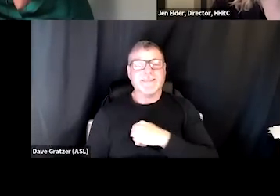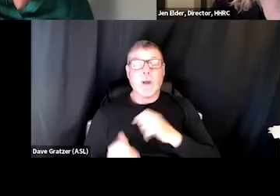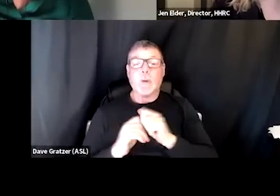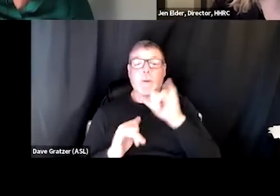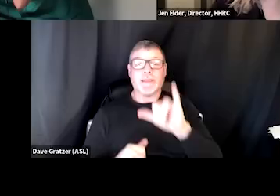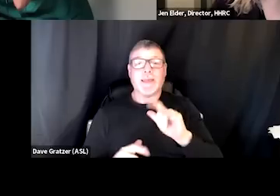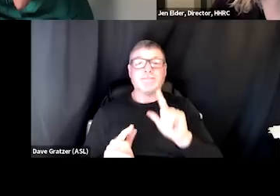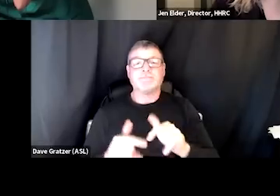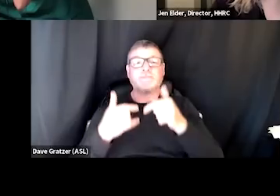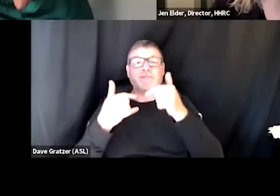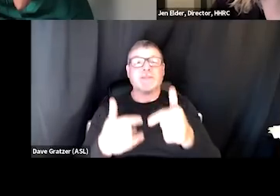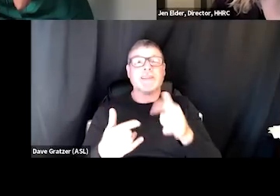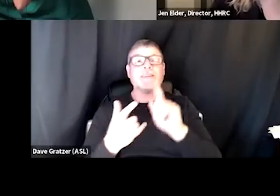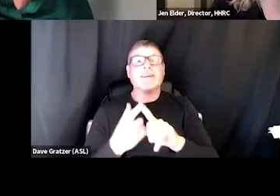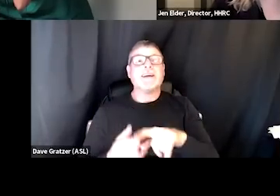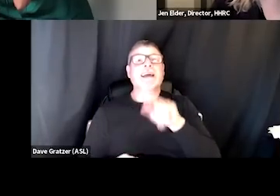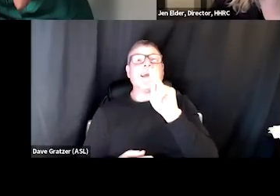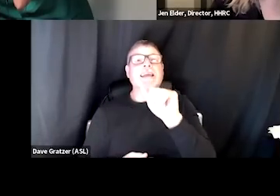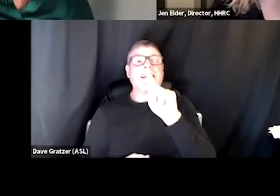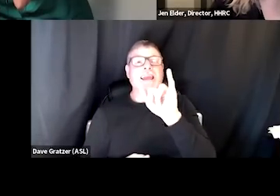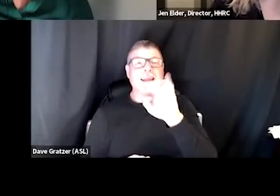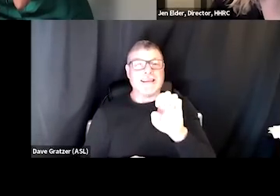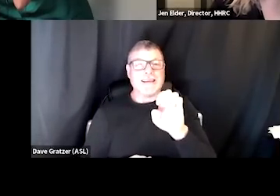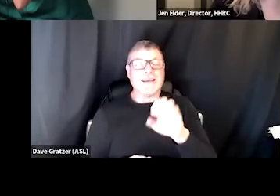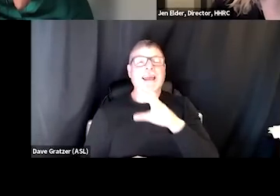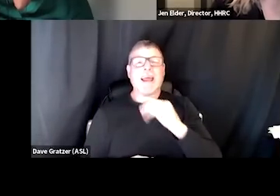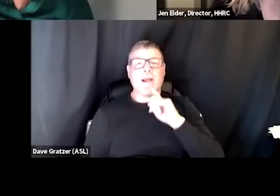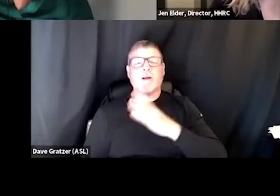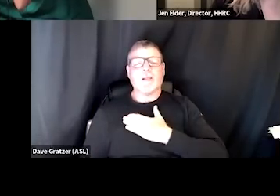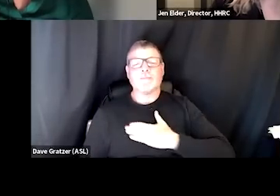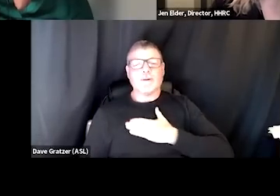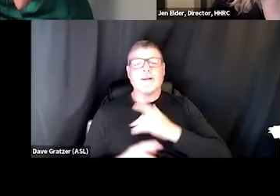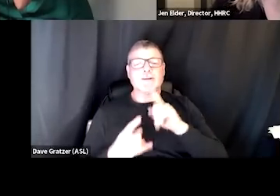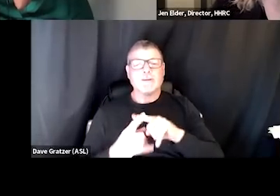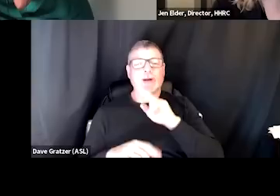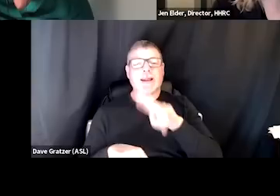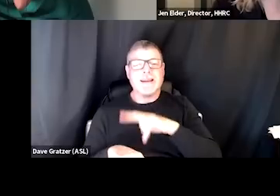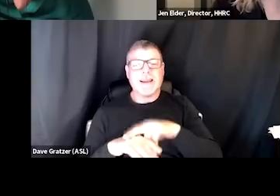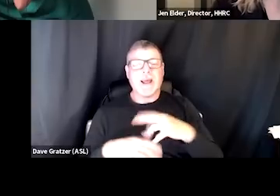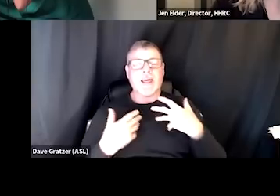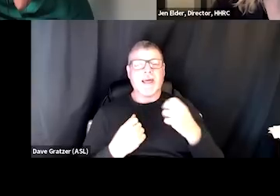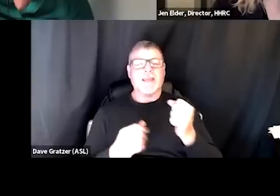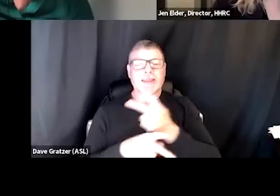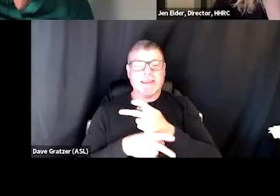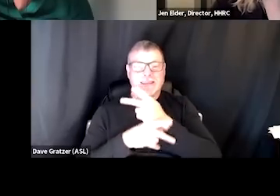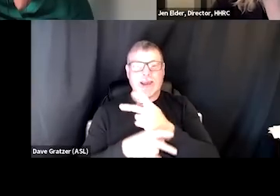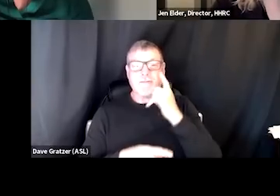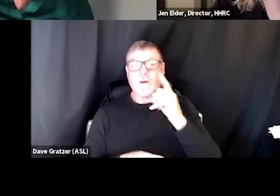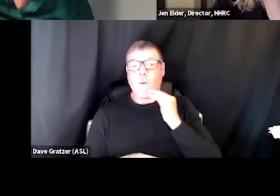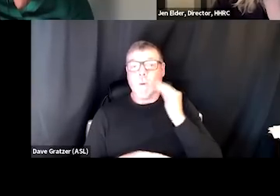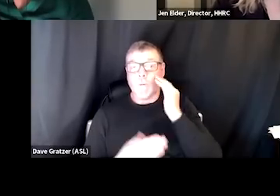I'm happy to pass it over to Katie League and also express our appreciation to the National Healthcare for the Homeless Council for helping